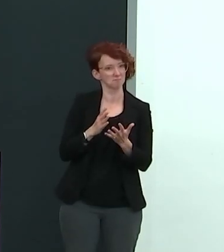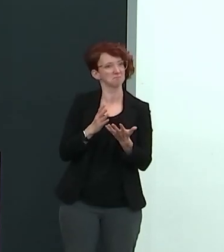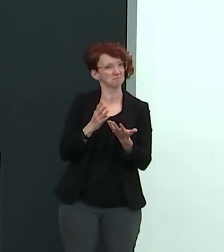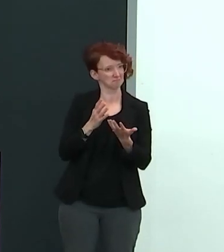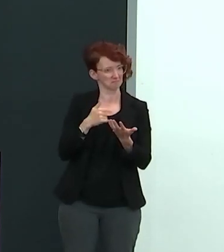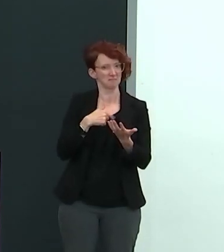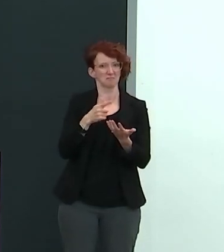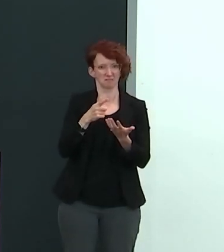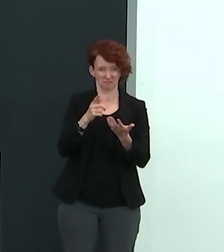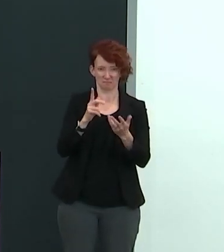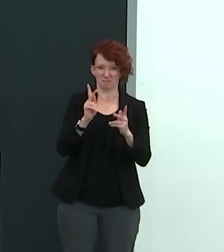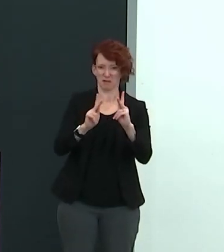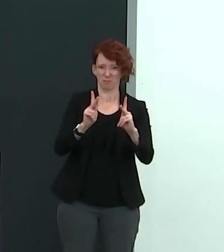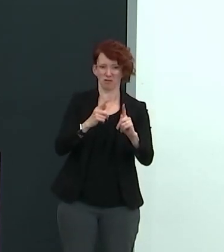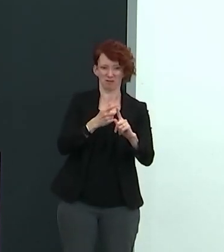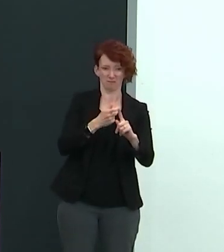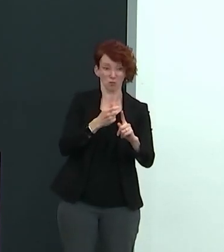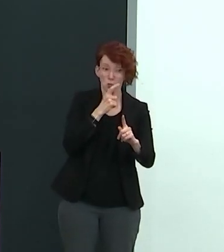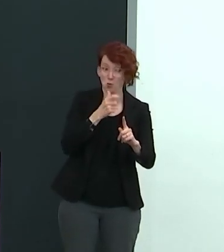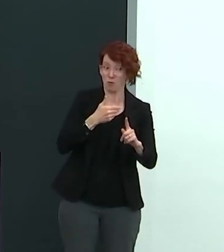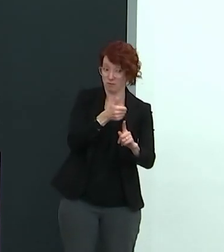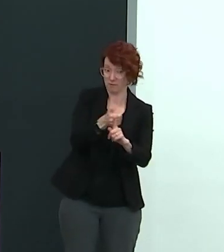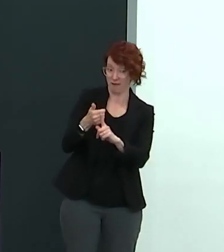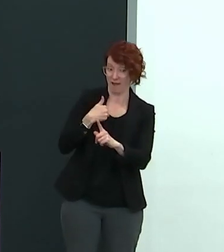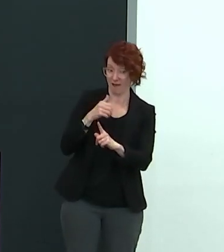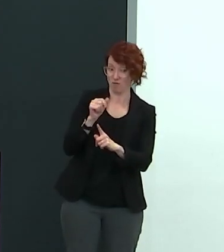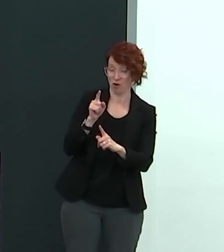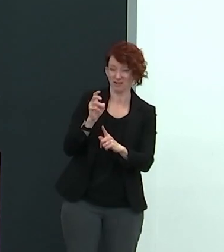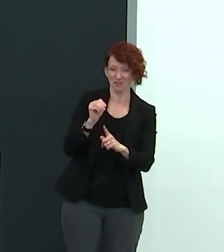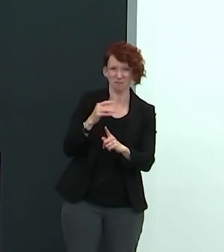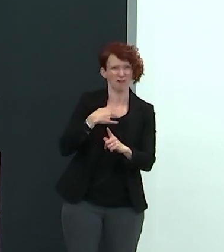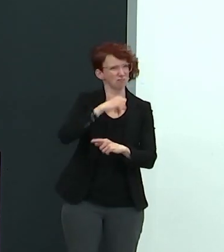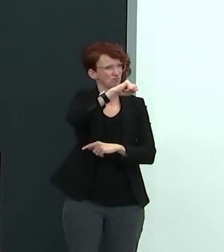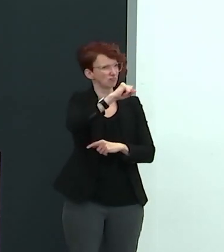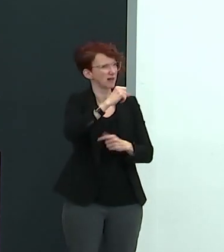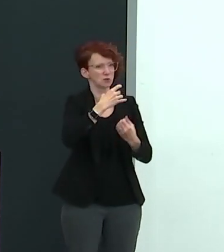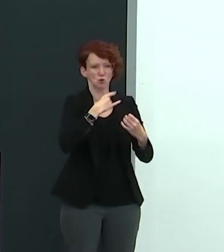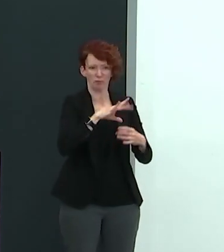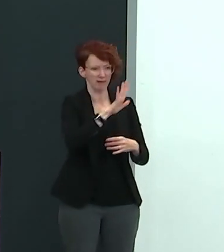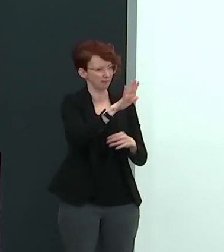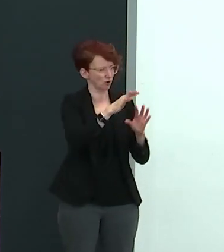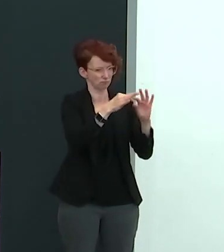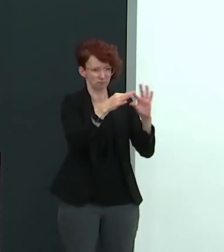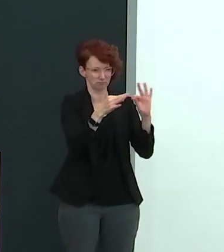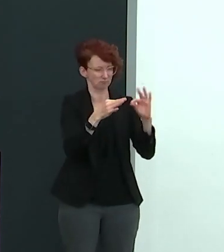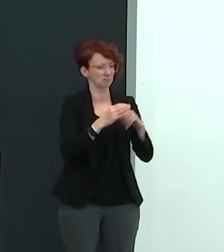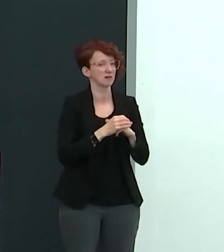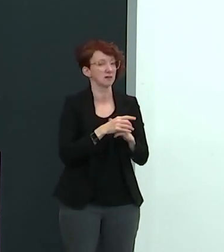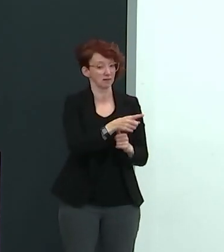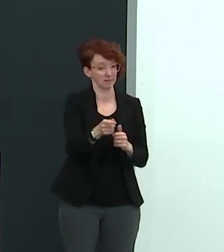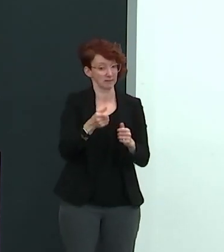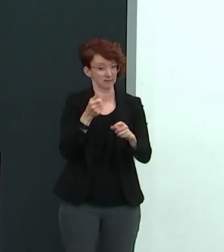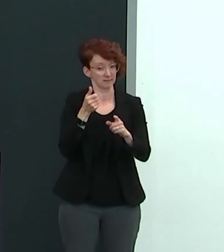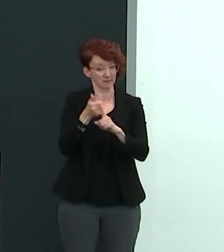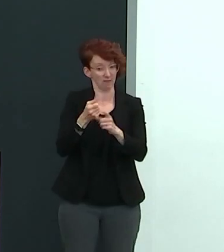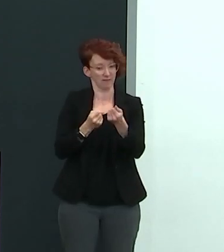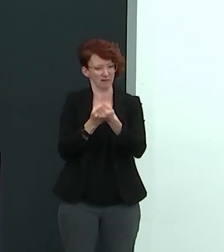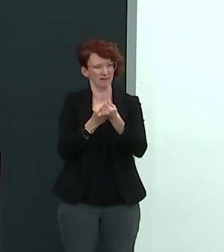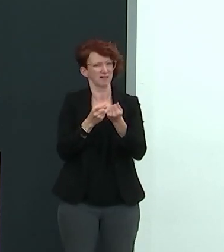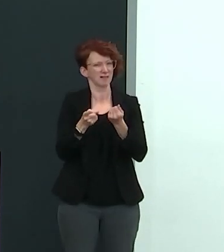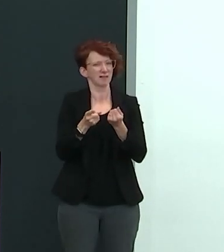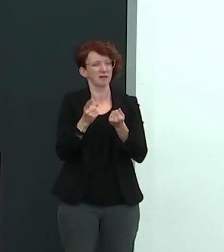significant backlash from individuals with autism. One of the major issues presented by autistic self-advocates was a lack of